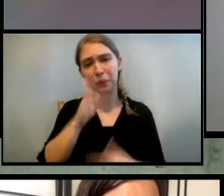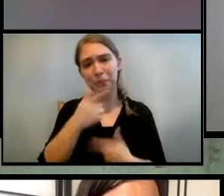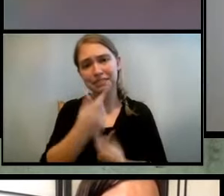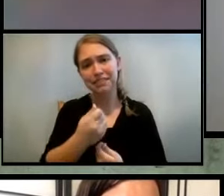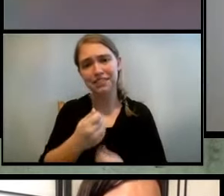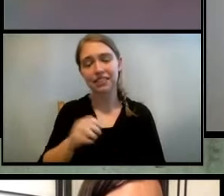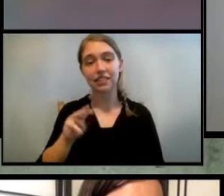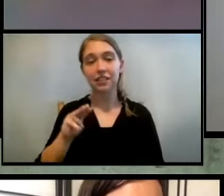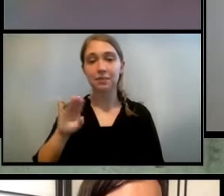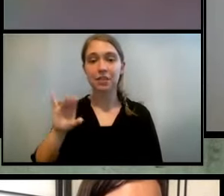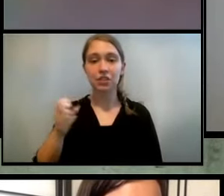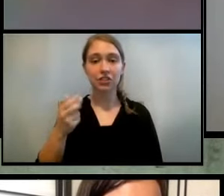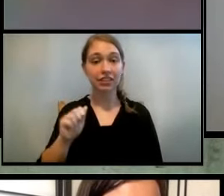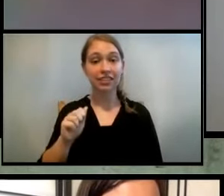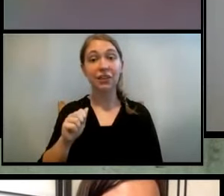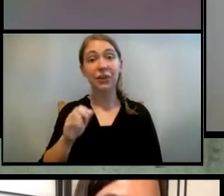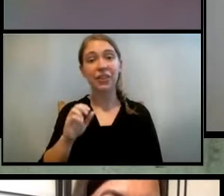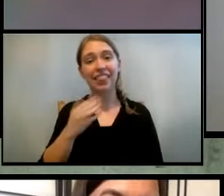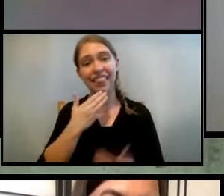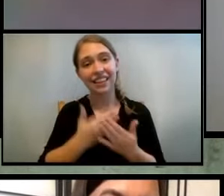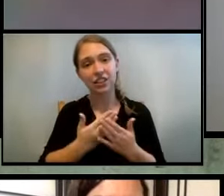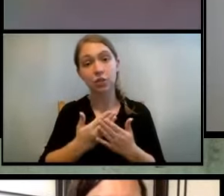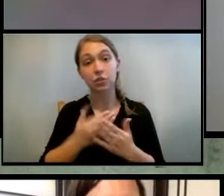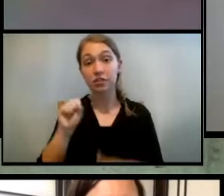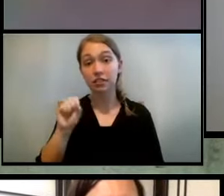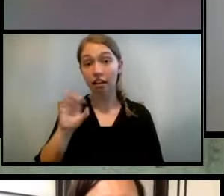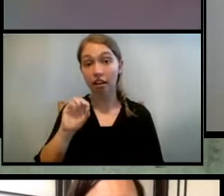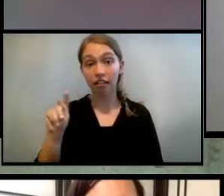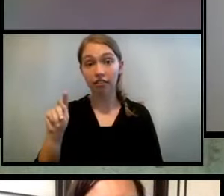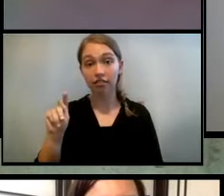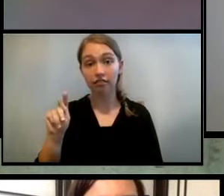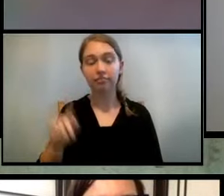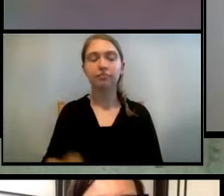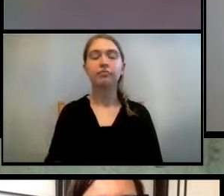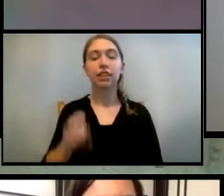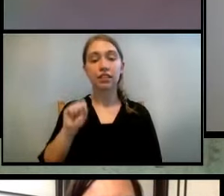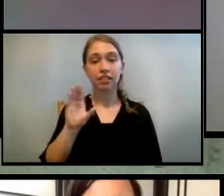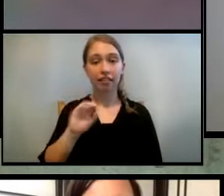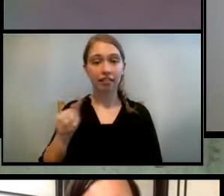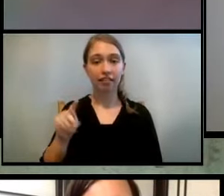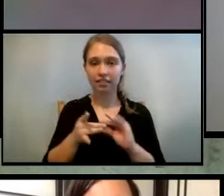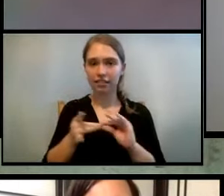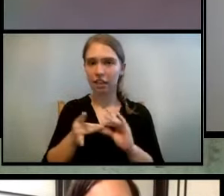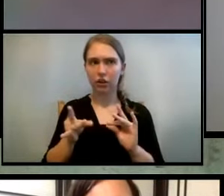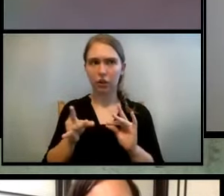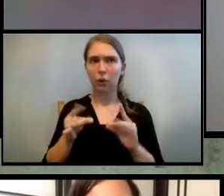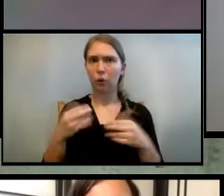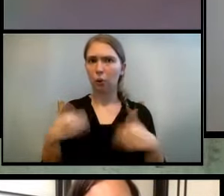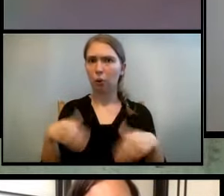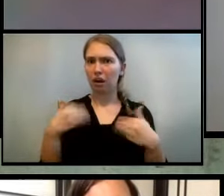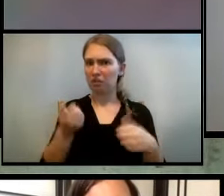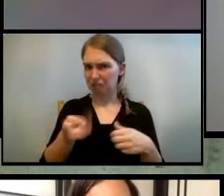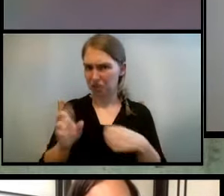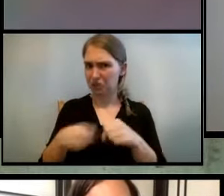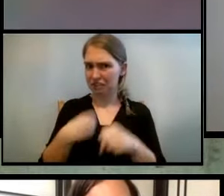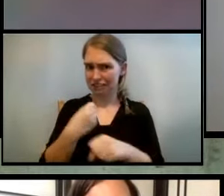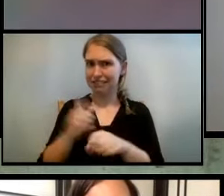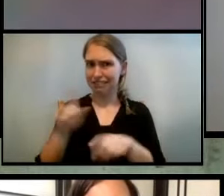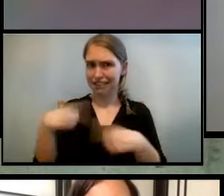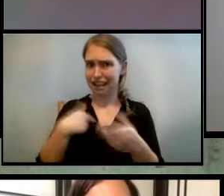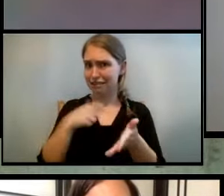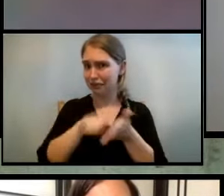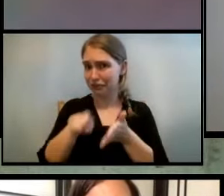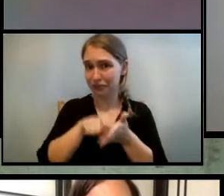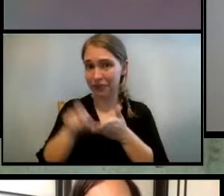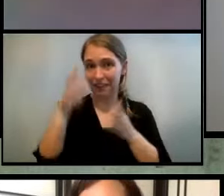Thank you, Chinelo. Scott? I actually haven't written fiction in a number of years. And part of the